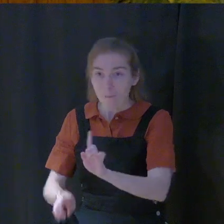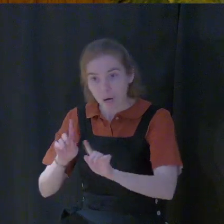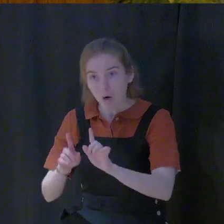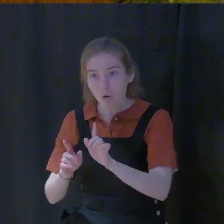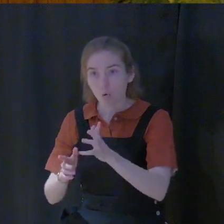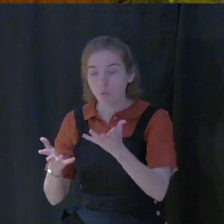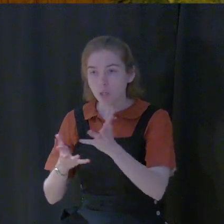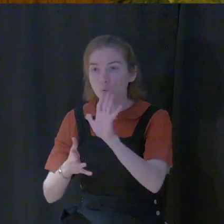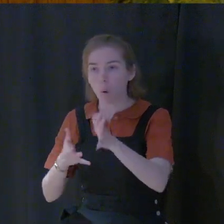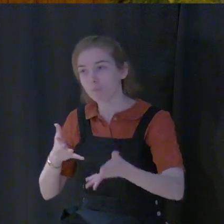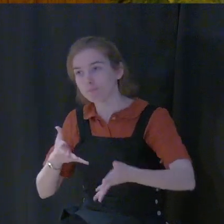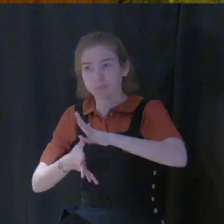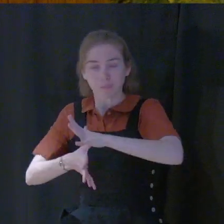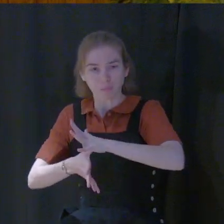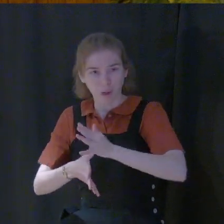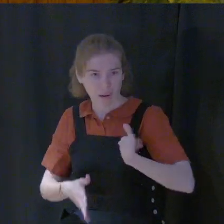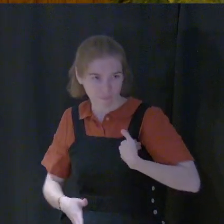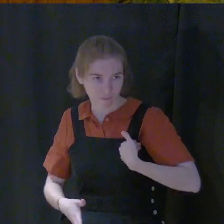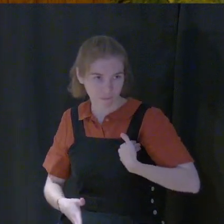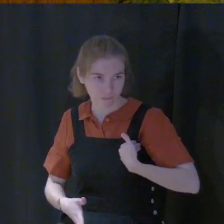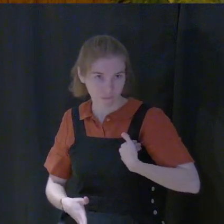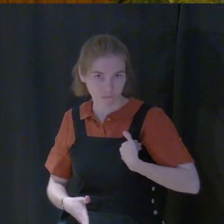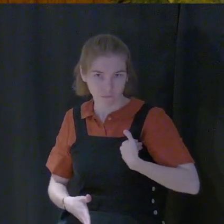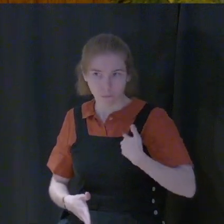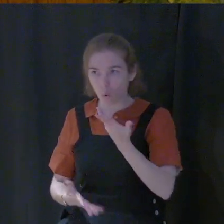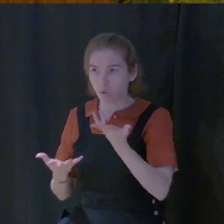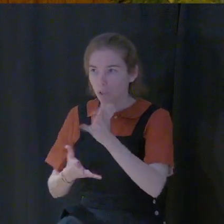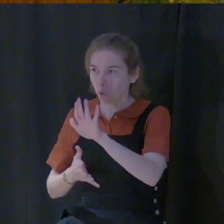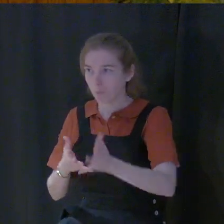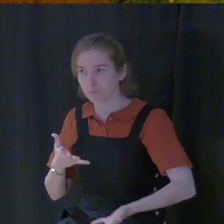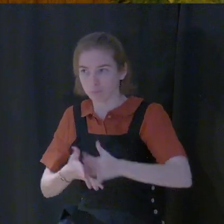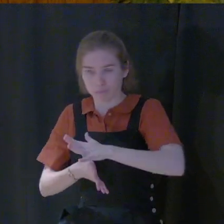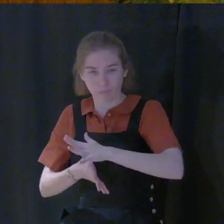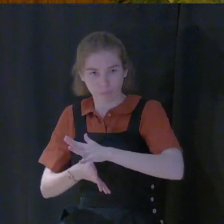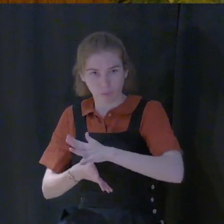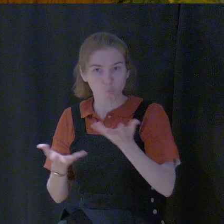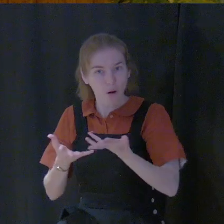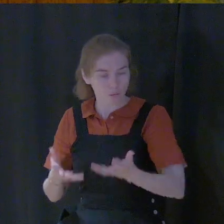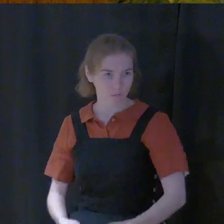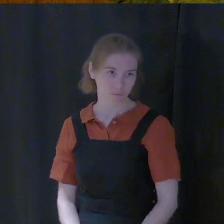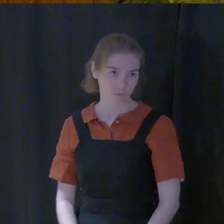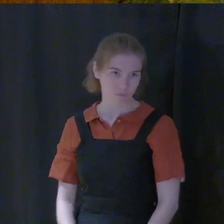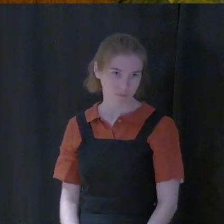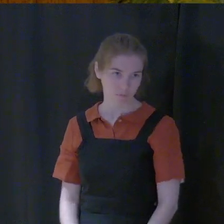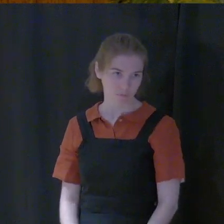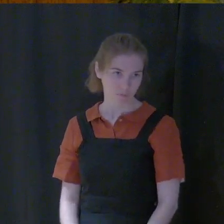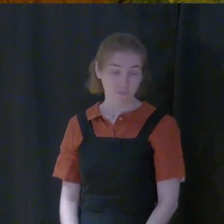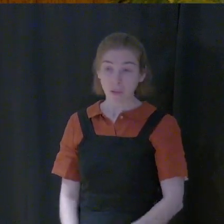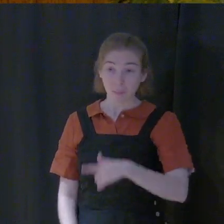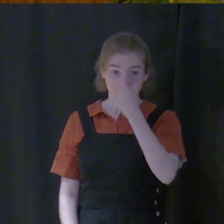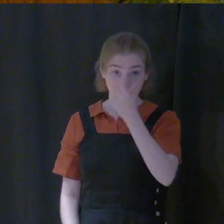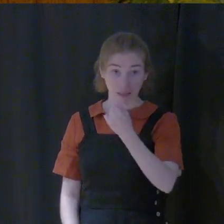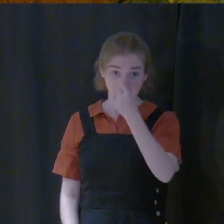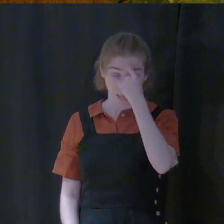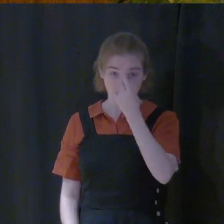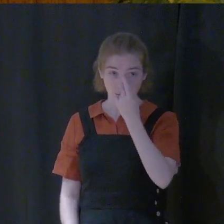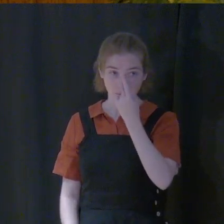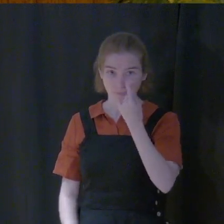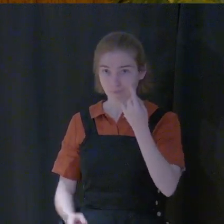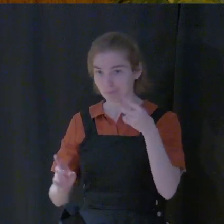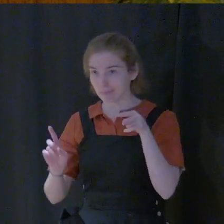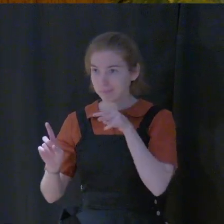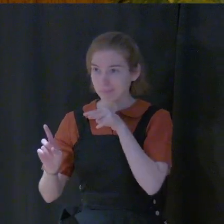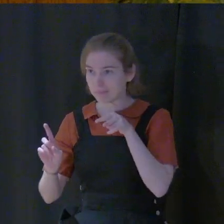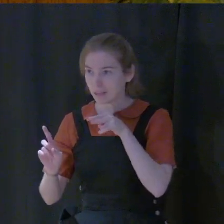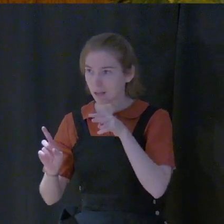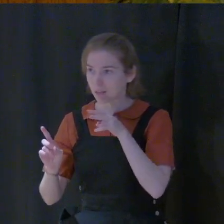priorities do we have in life? What are they? Because I think that it reflects in the things